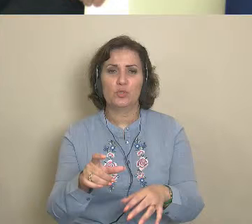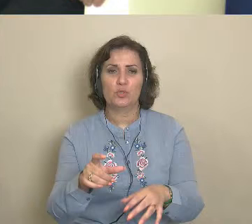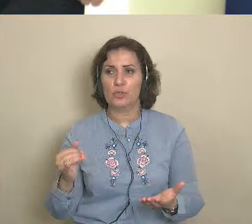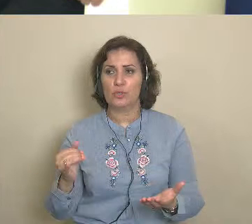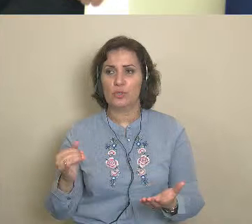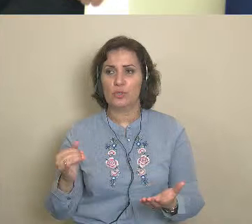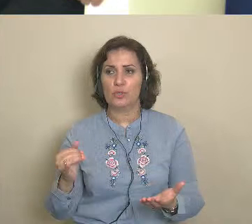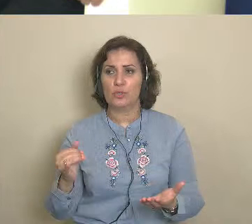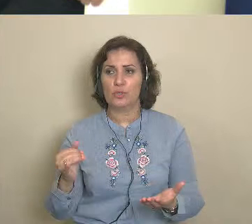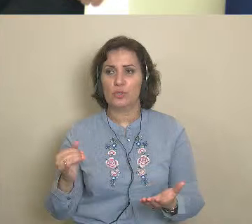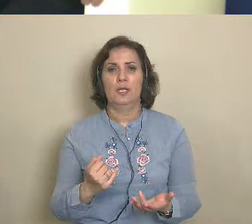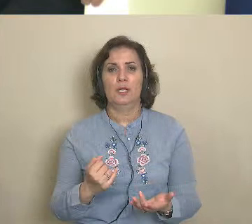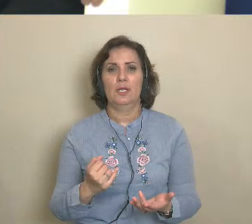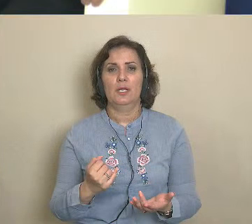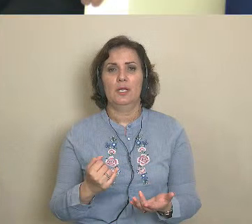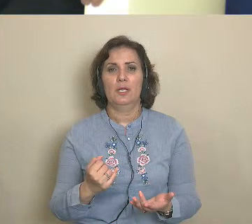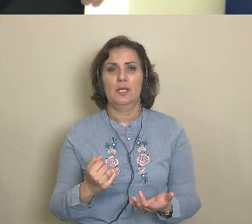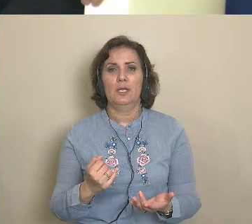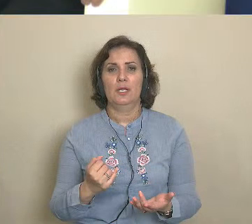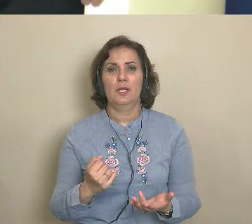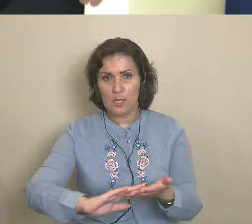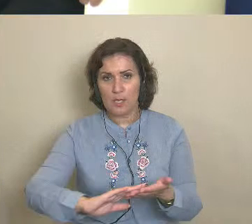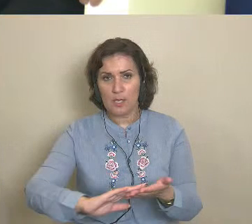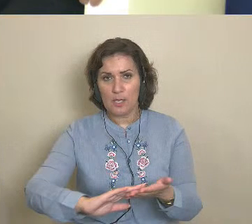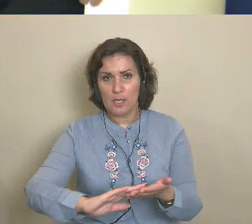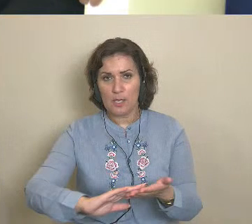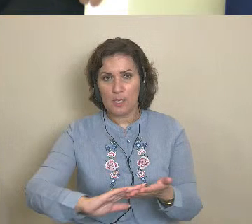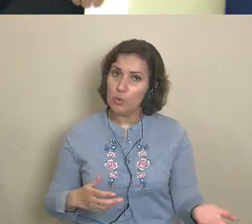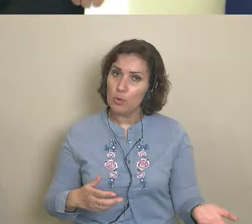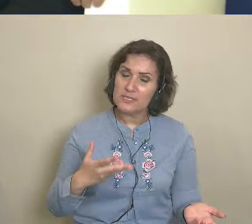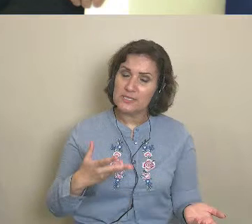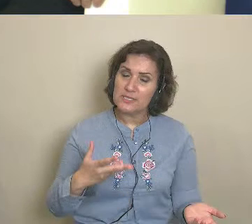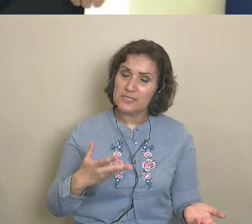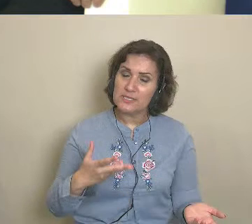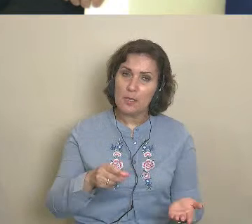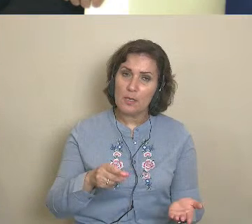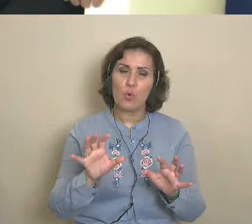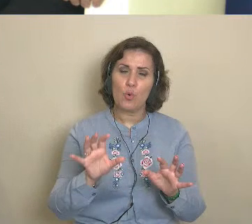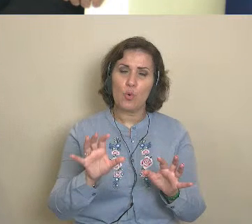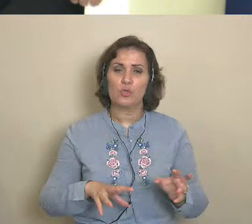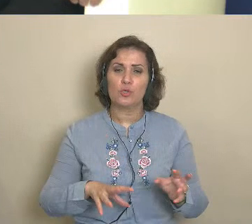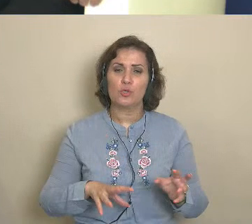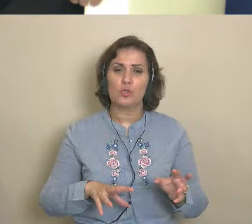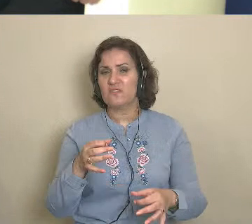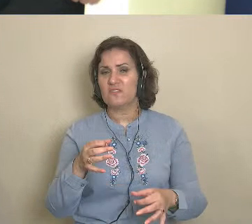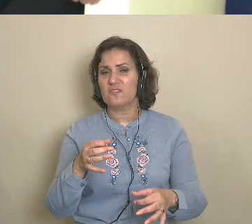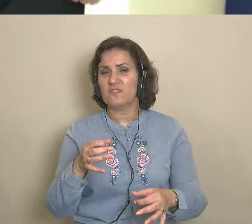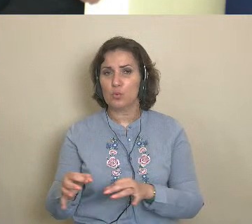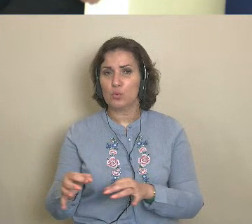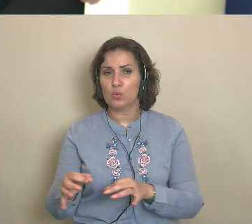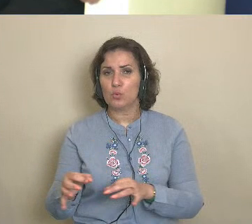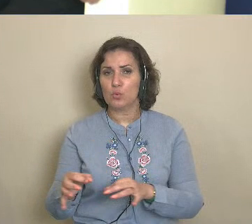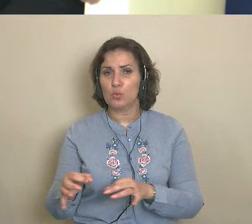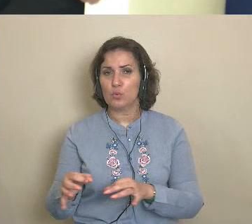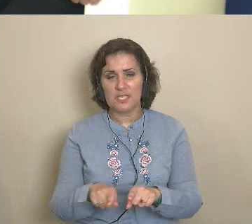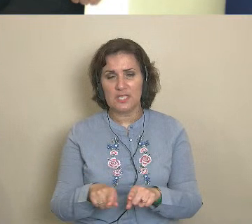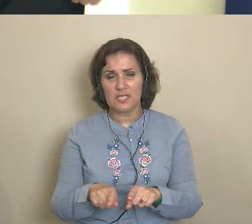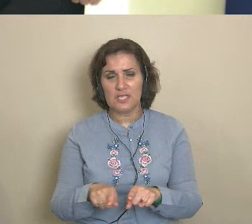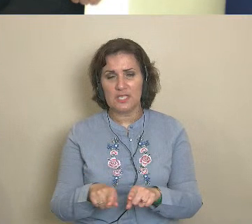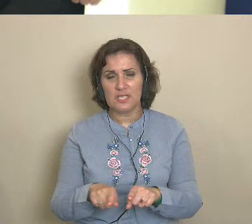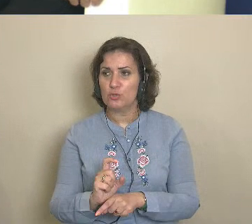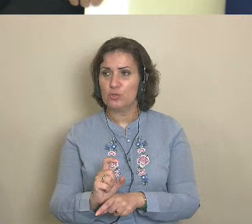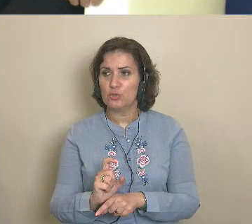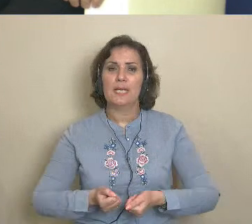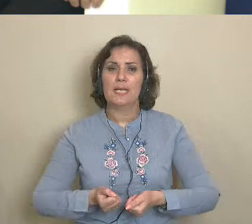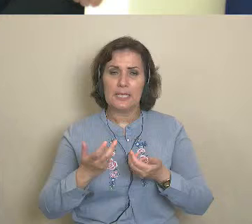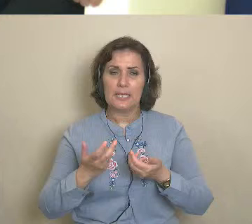future judges have not been appointed, and this process is not going on. And I know, in accordance with the administrative